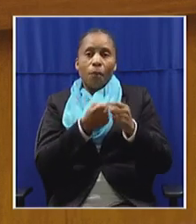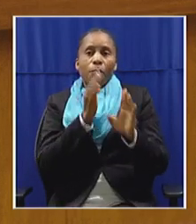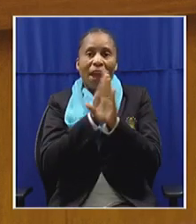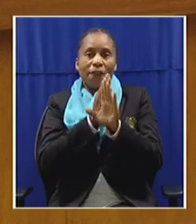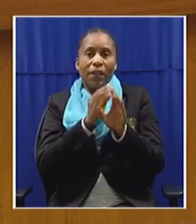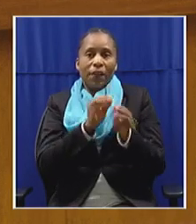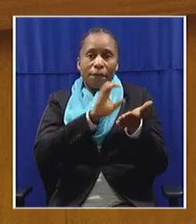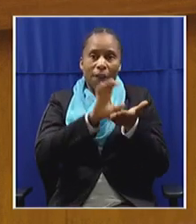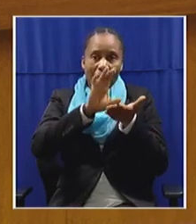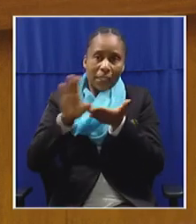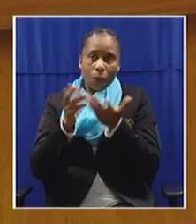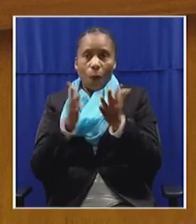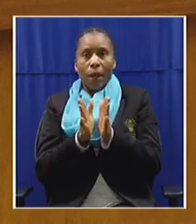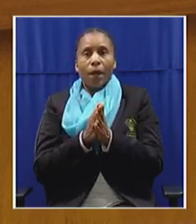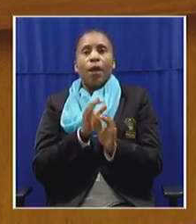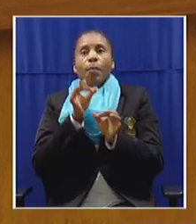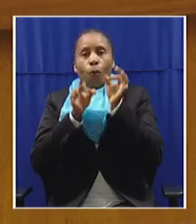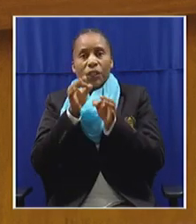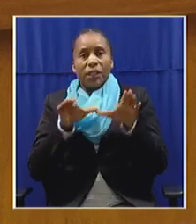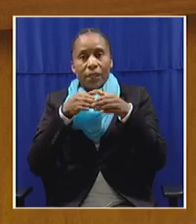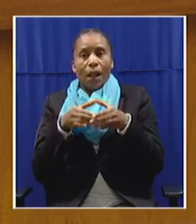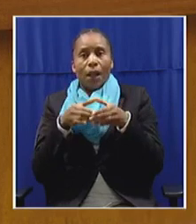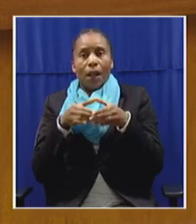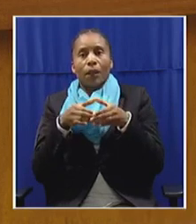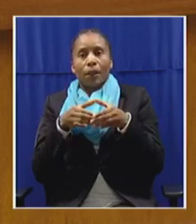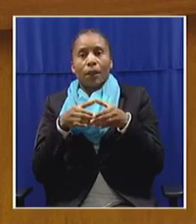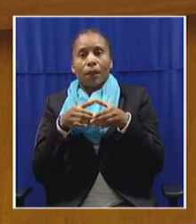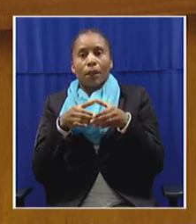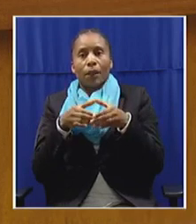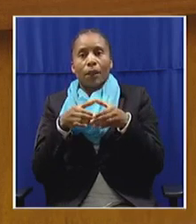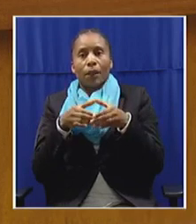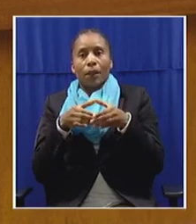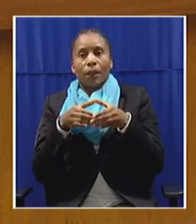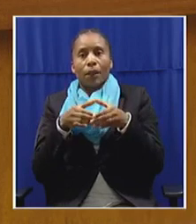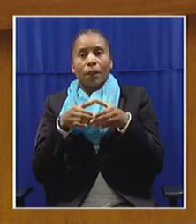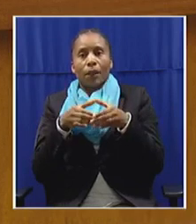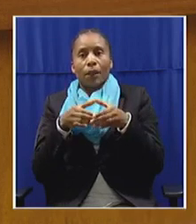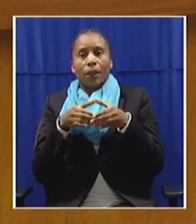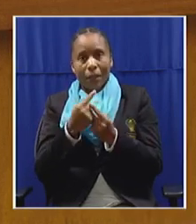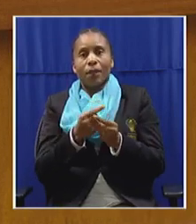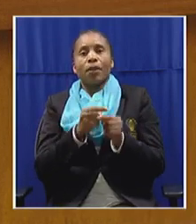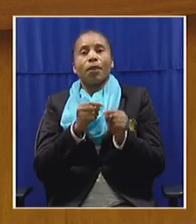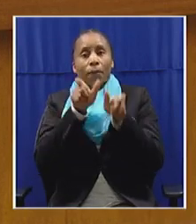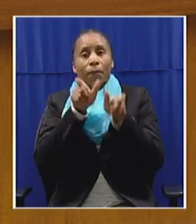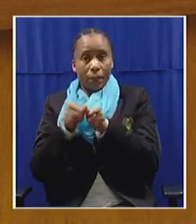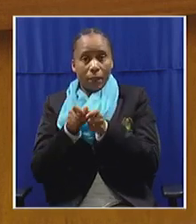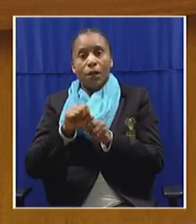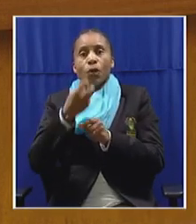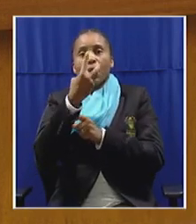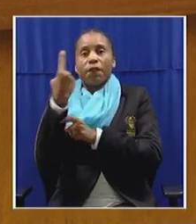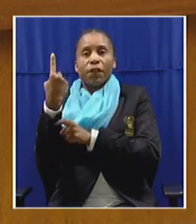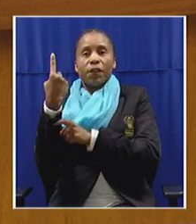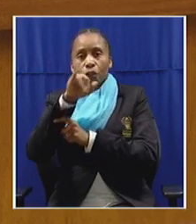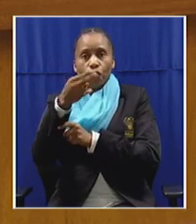to political parties and independent candidates. On the 21st of June